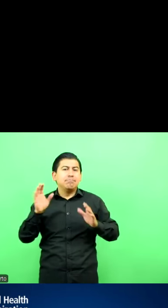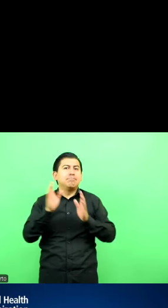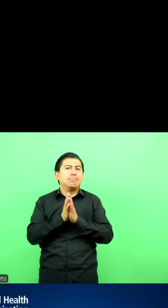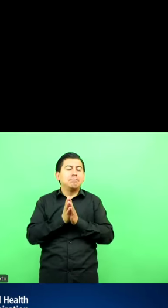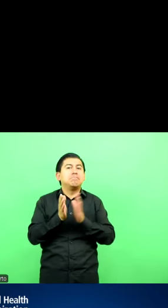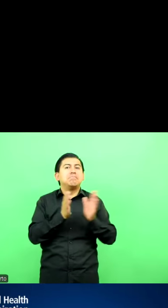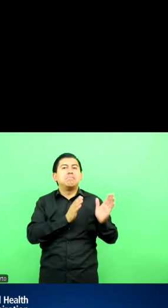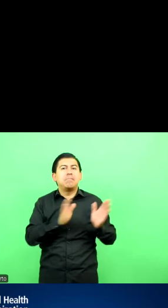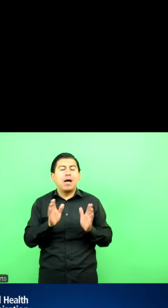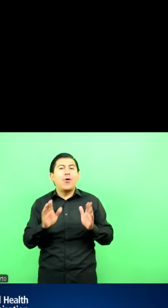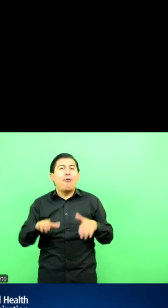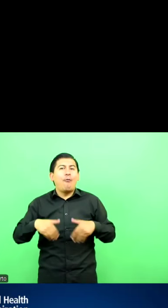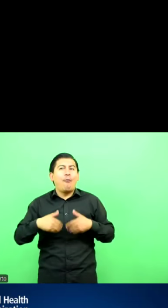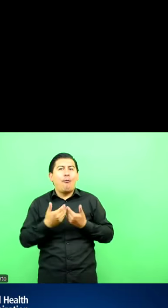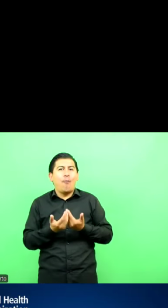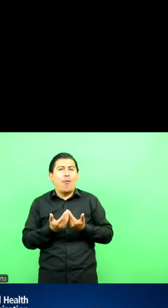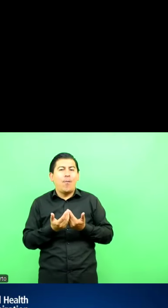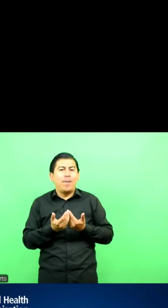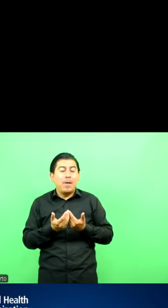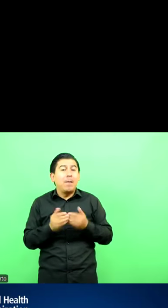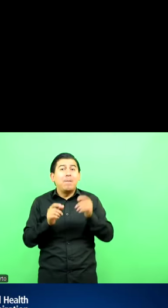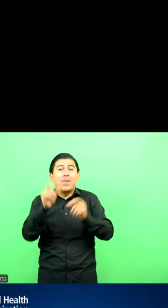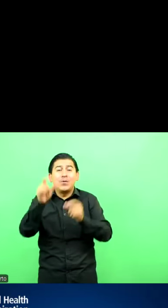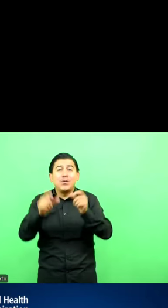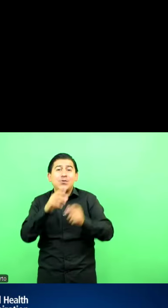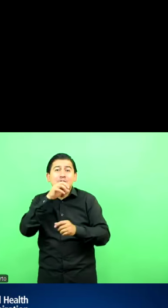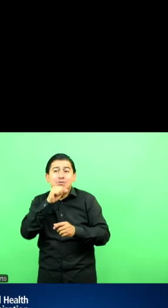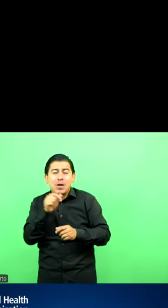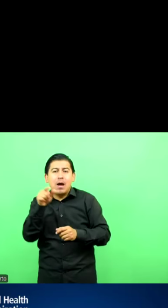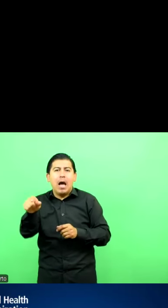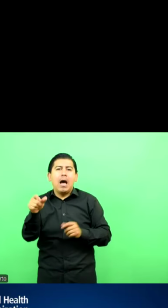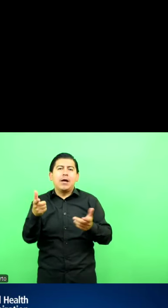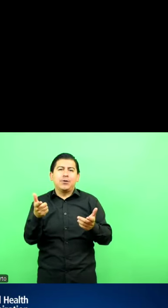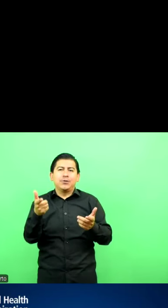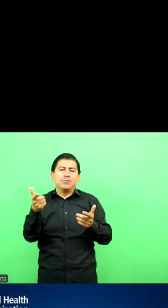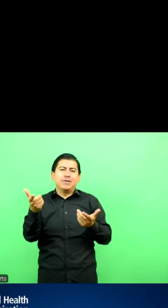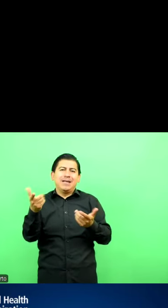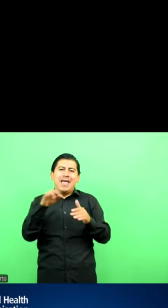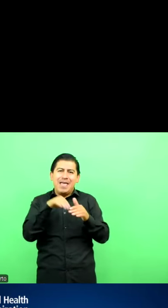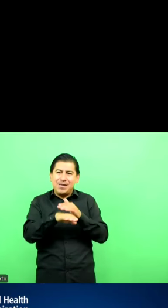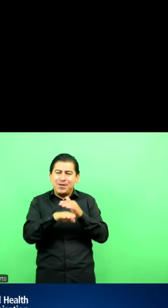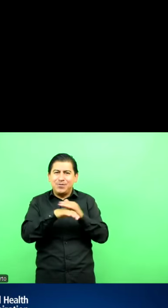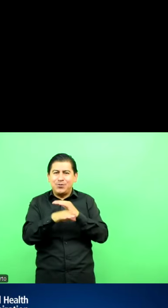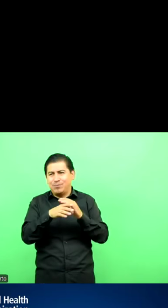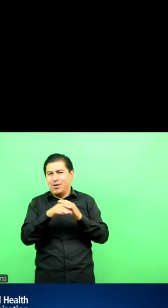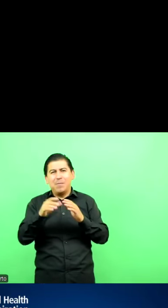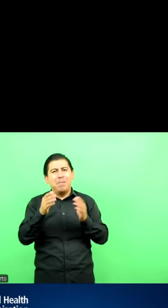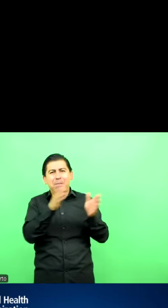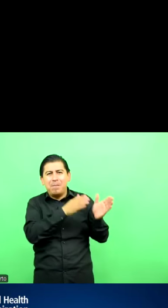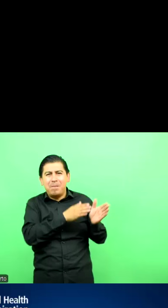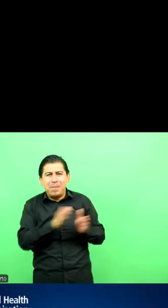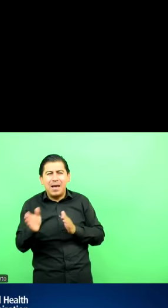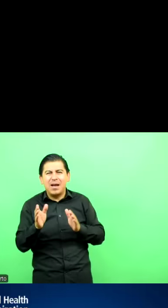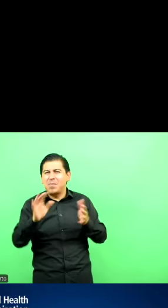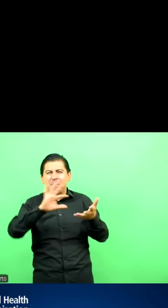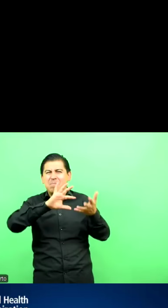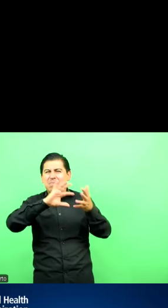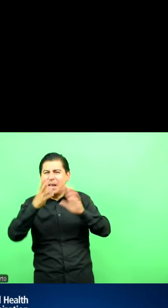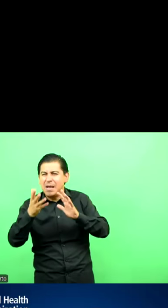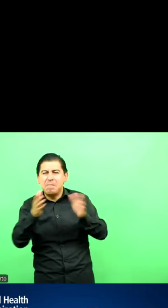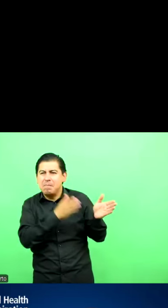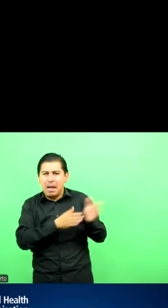planning. And then this year, the same day, International Day for Disaster Risk Reduction, 13th October, will focus Everyday Counts, Act